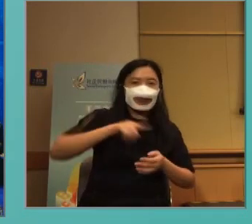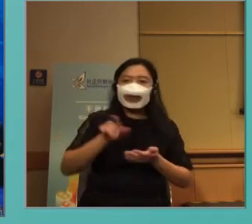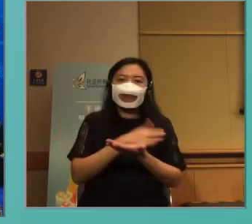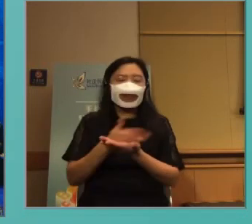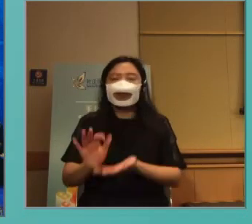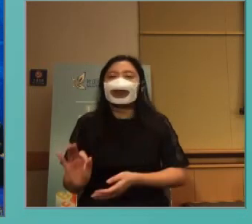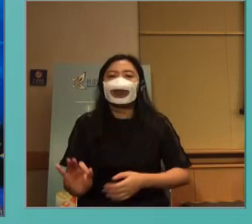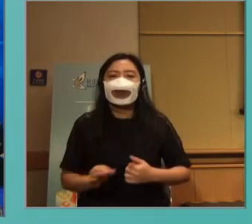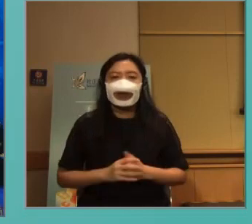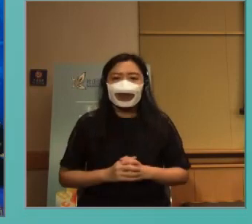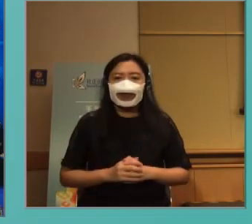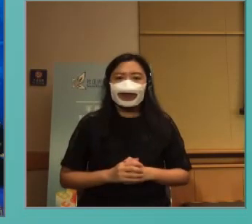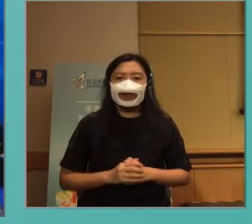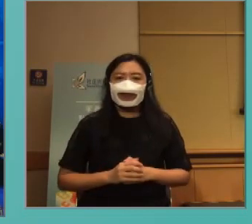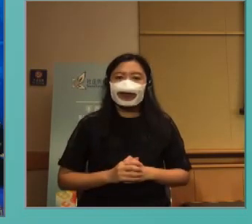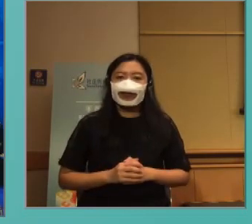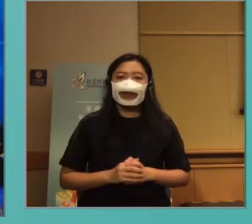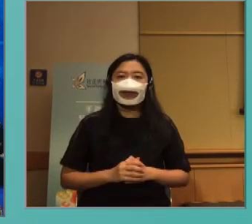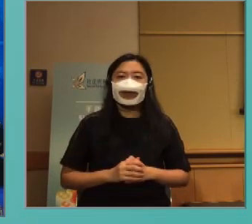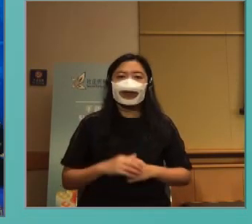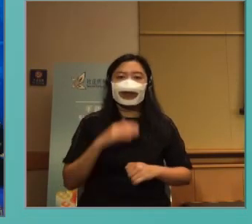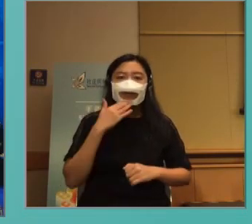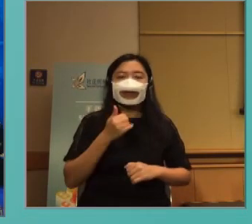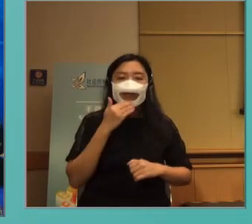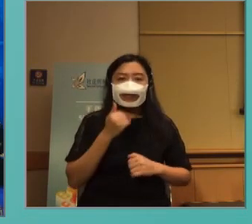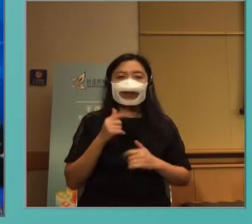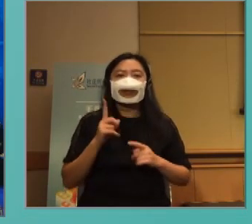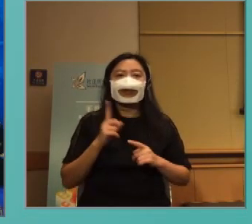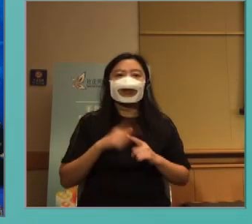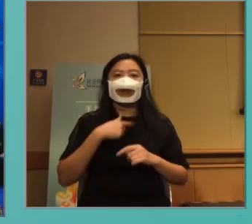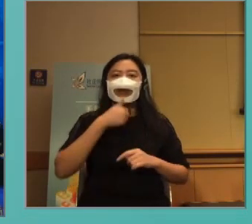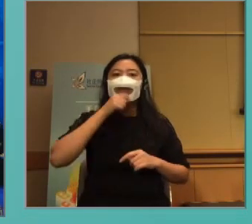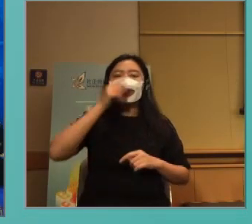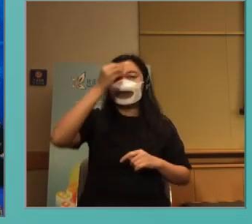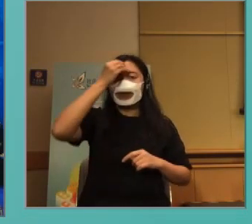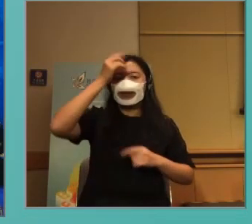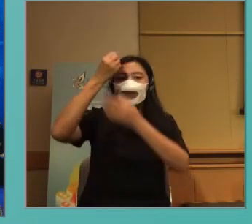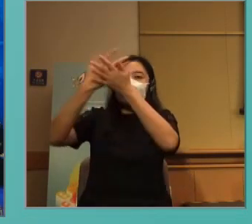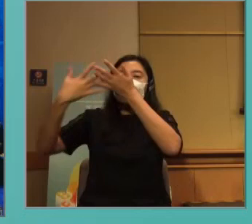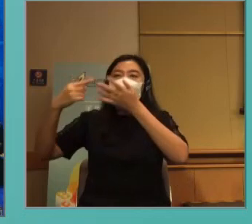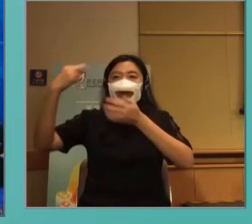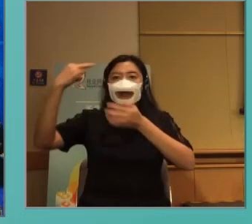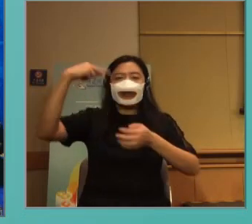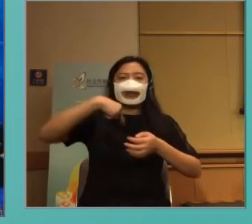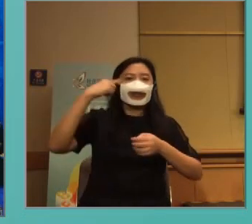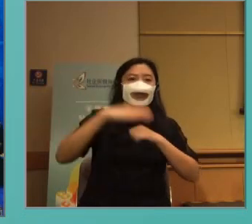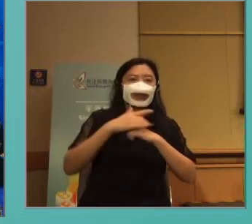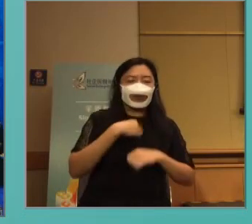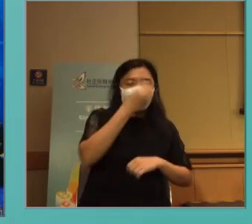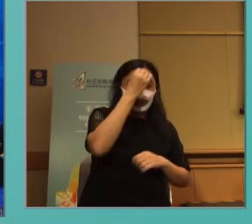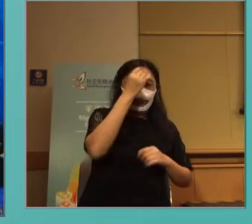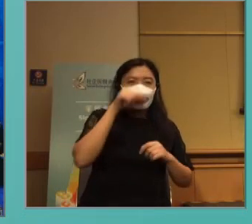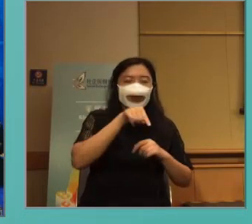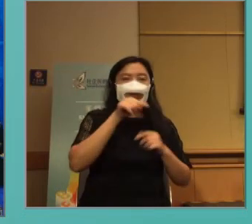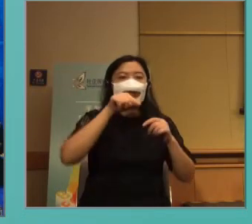just about our parents need to learn social media to understand our world. Perhaps we will need to learn metaverse to understand our next generation's world.